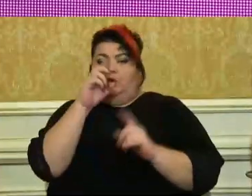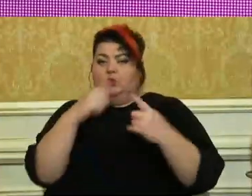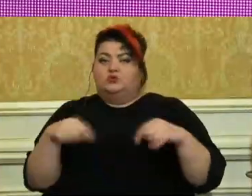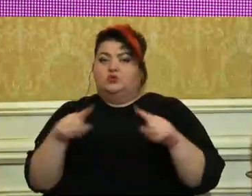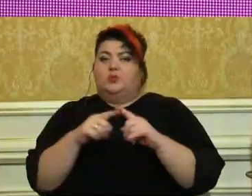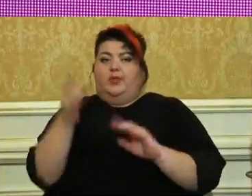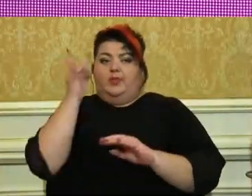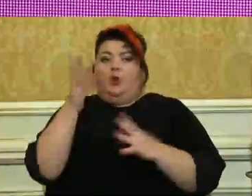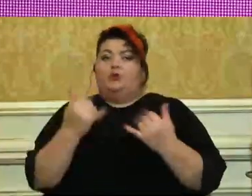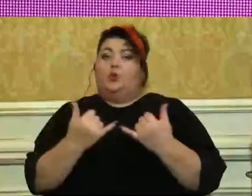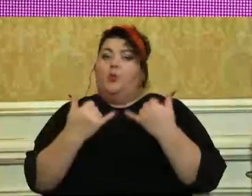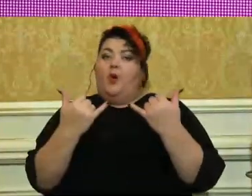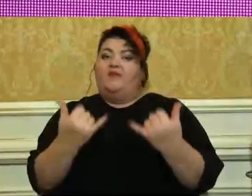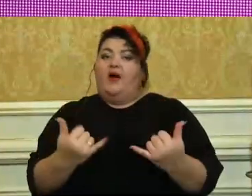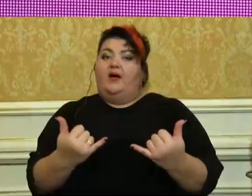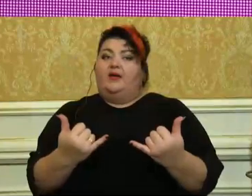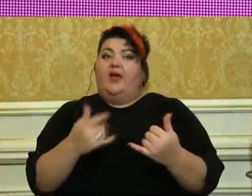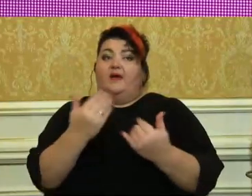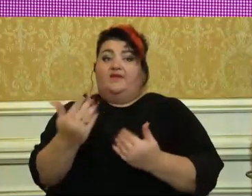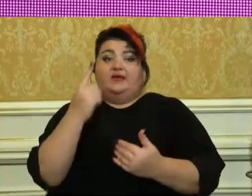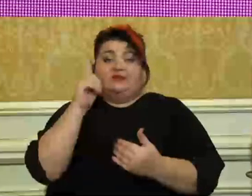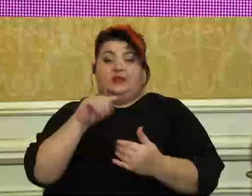gender, according to the Council of Europe, is very simple.